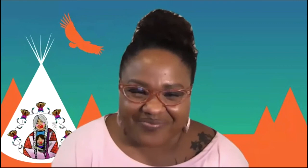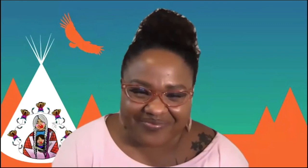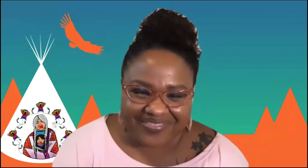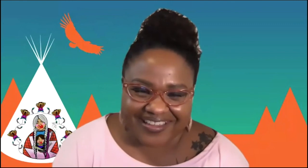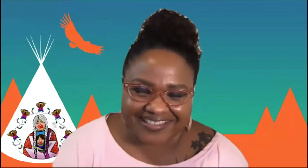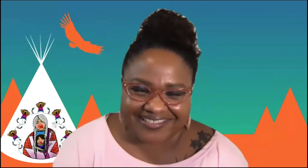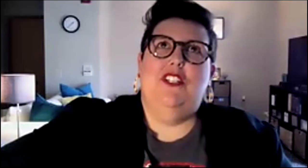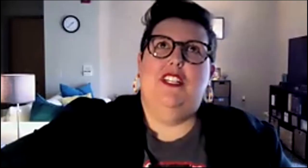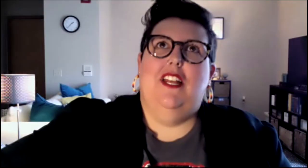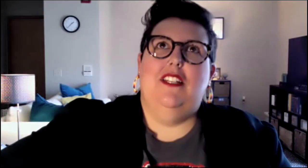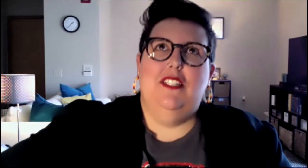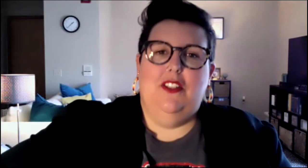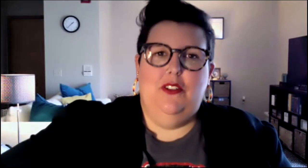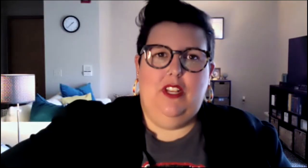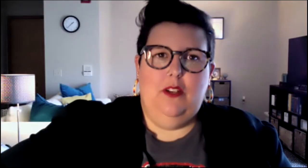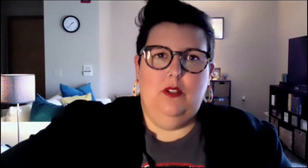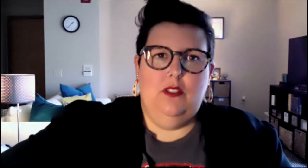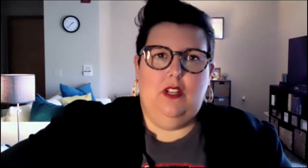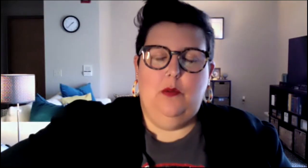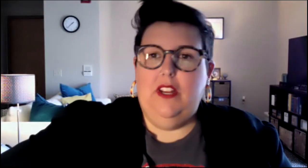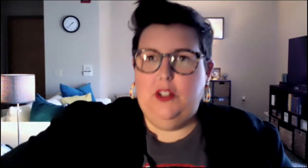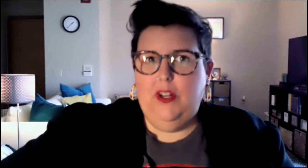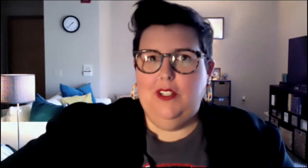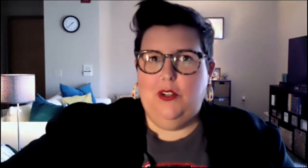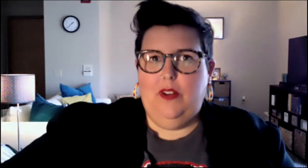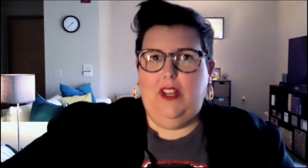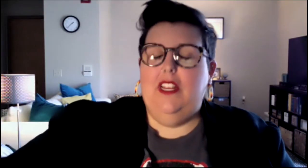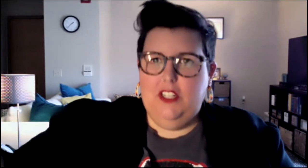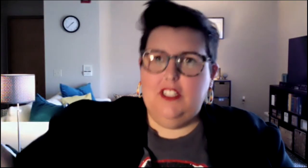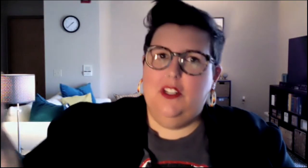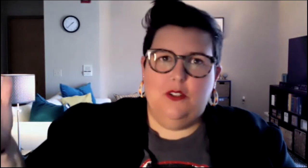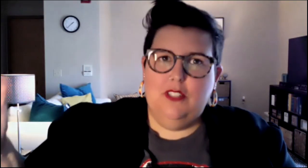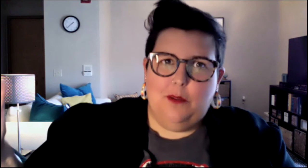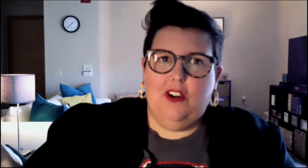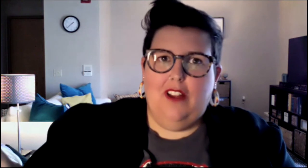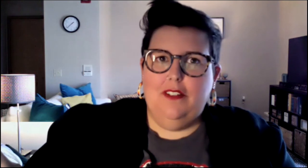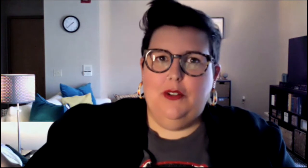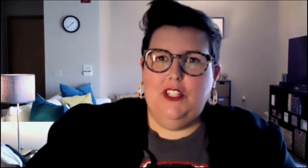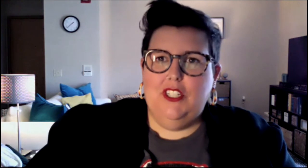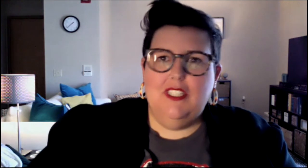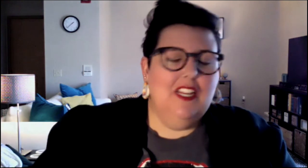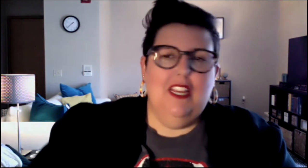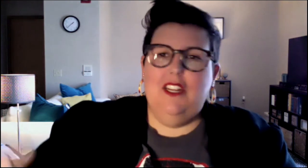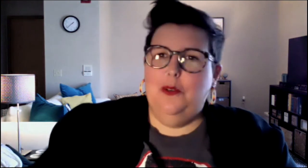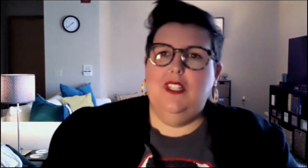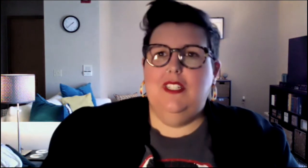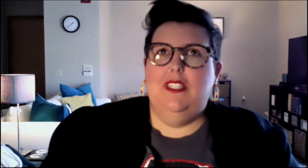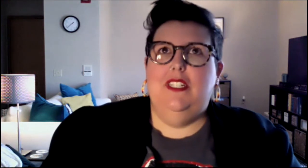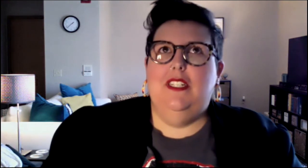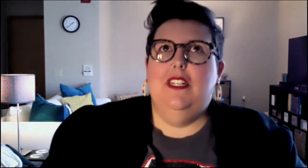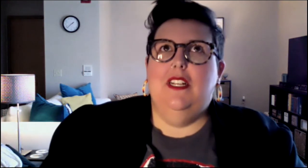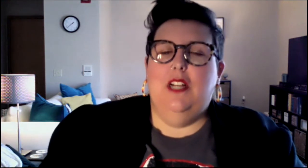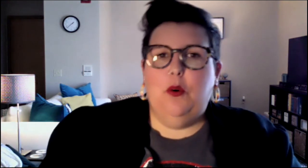We had this discussion in class the other day. It was, we had to create a survey, and you get to the good old demographic questions. You know, what is